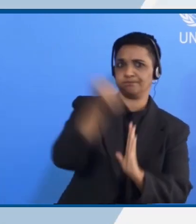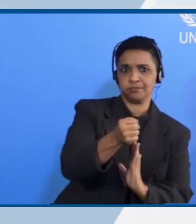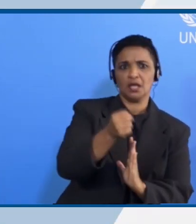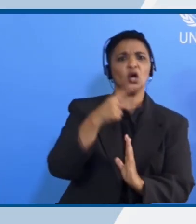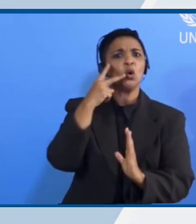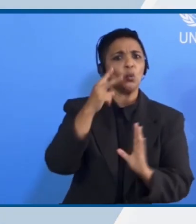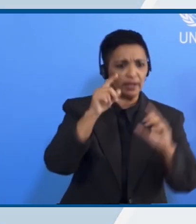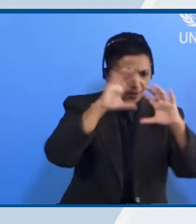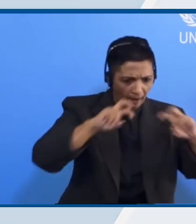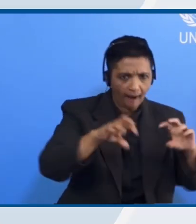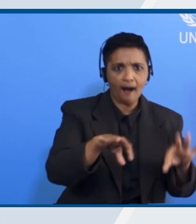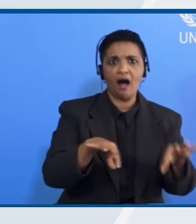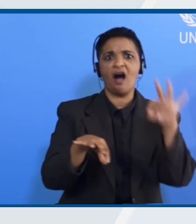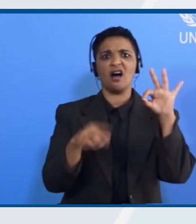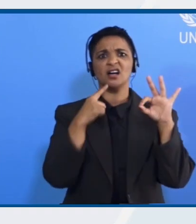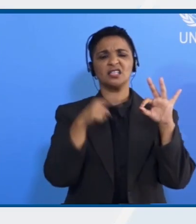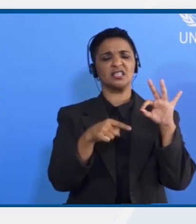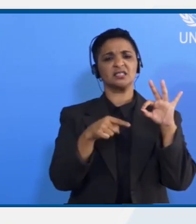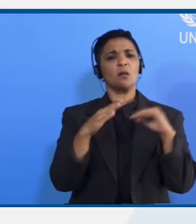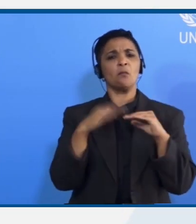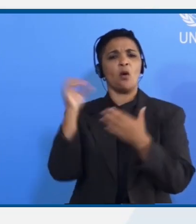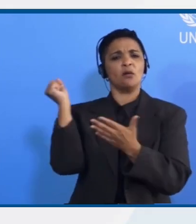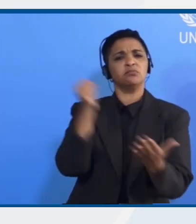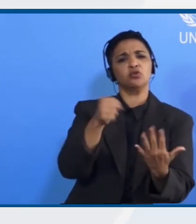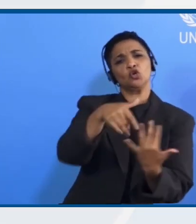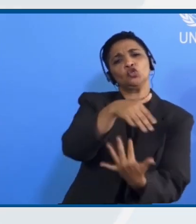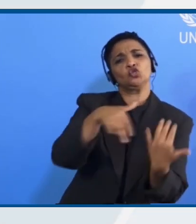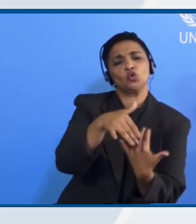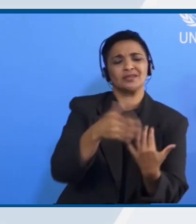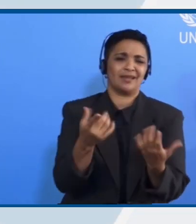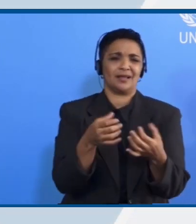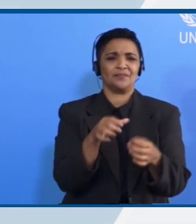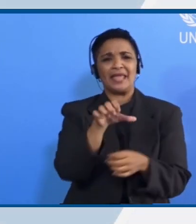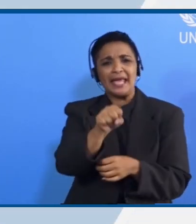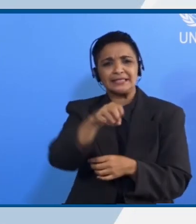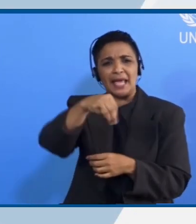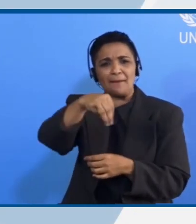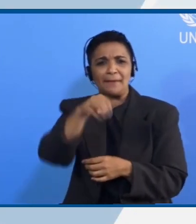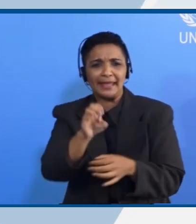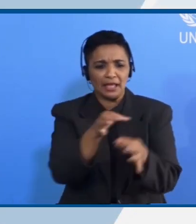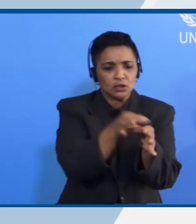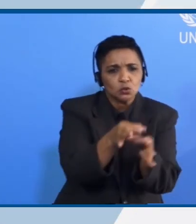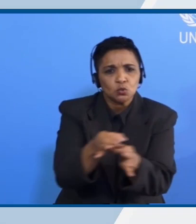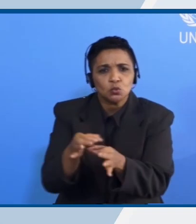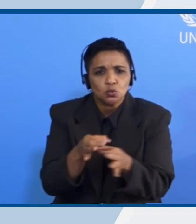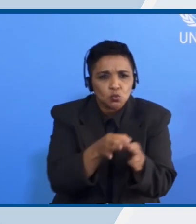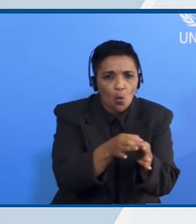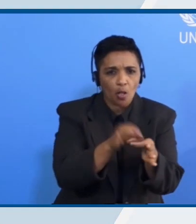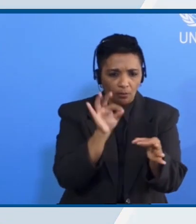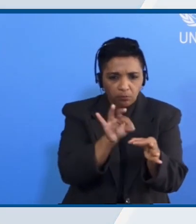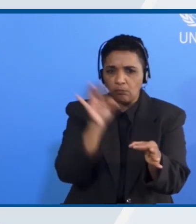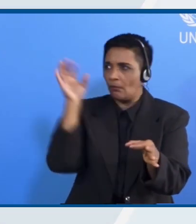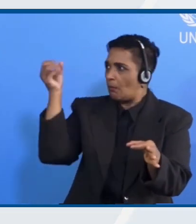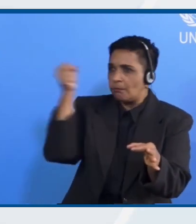financed, most of it was to social. So like small, medium-sized enterprises, very popular as a target of